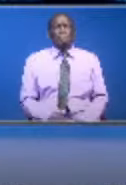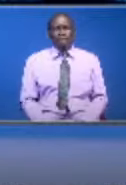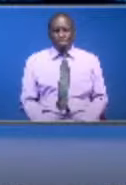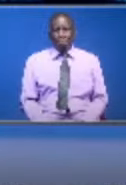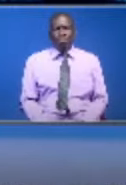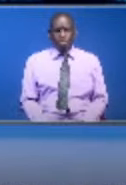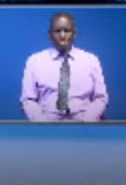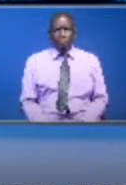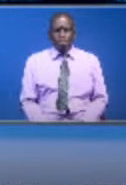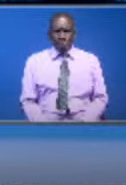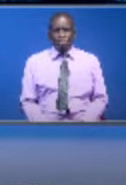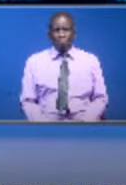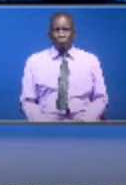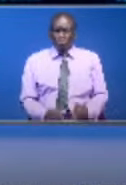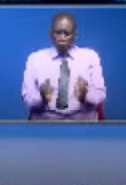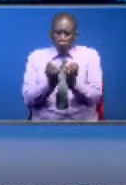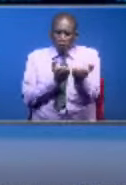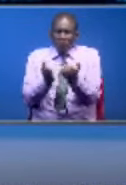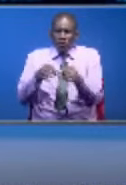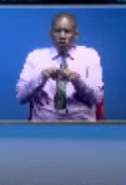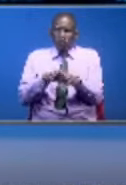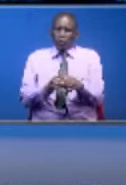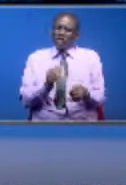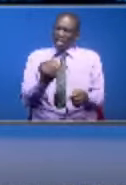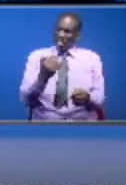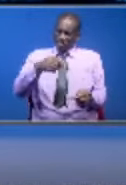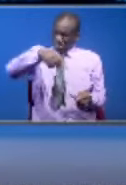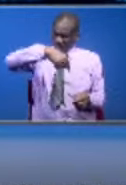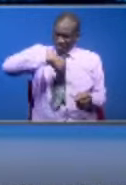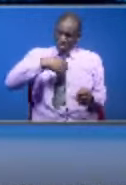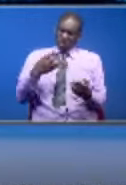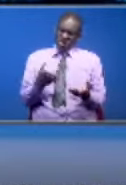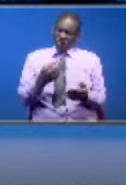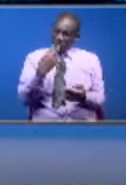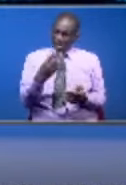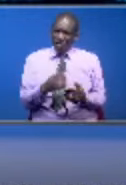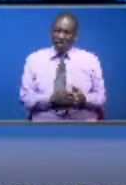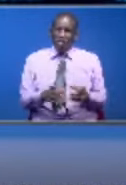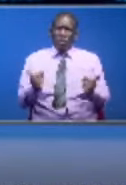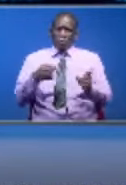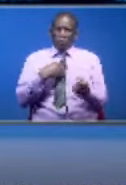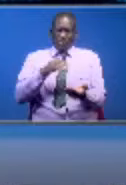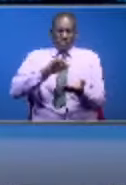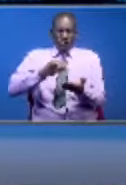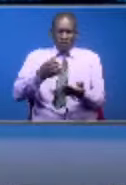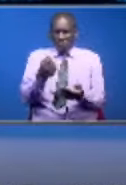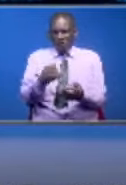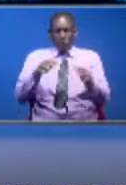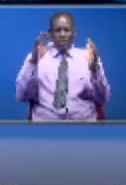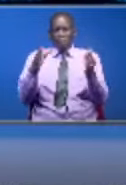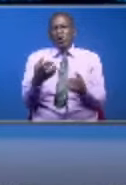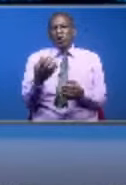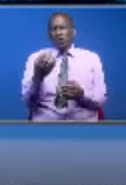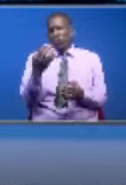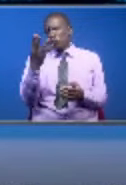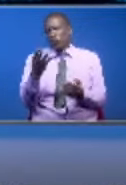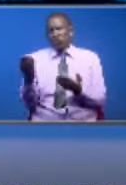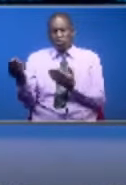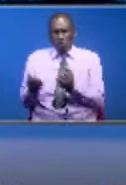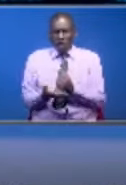Cecilia, for the small businesses who are always asking me that, look, we don't have the money for the big fours to come and help us integrate these